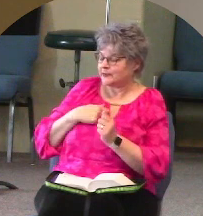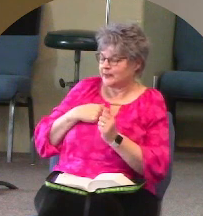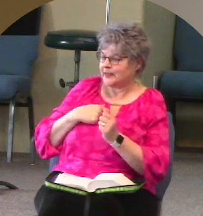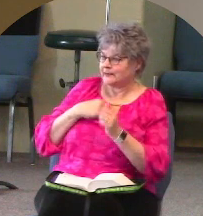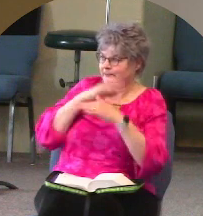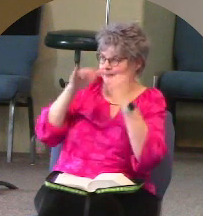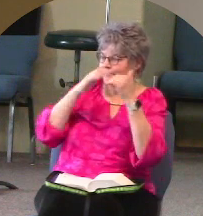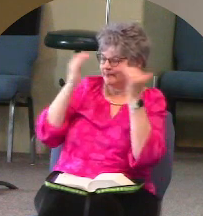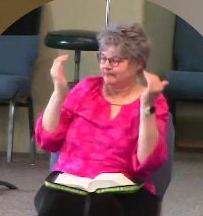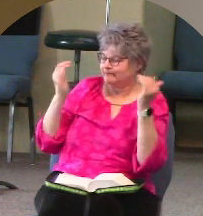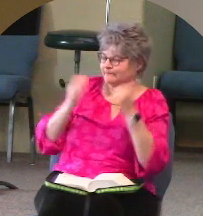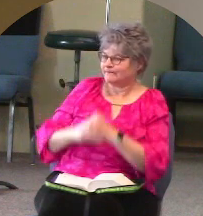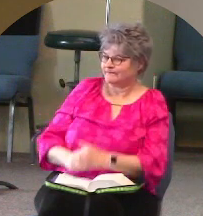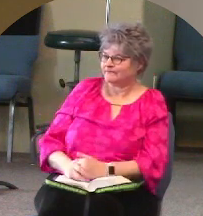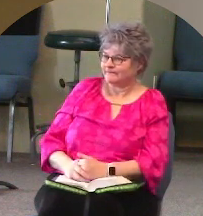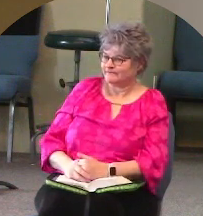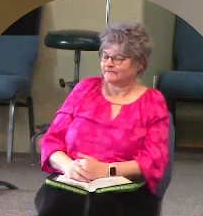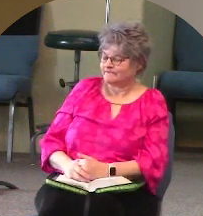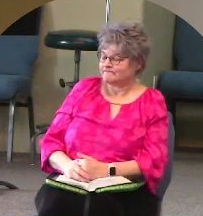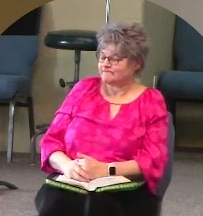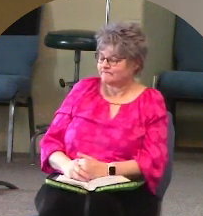paradise.